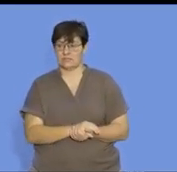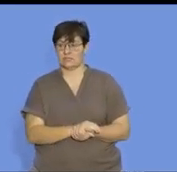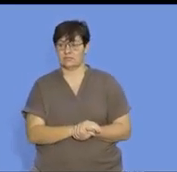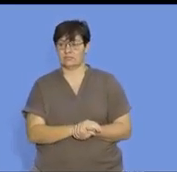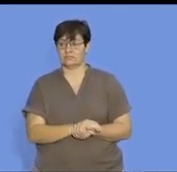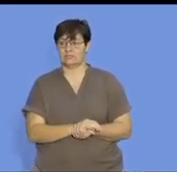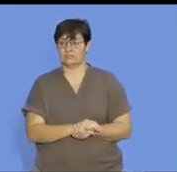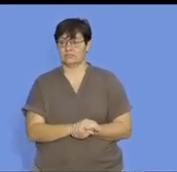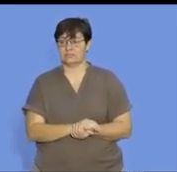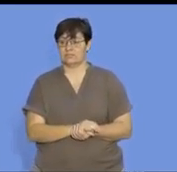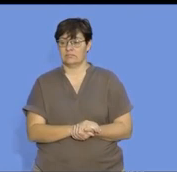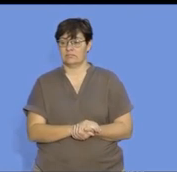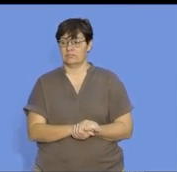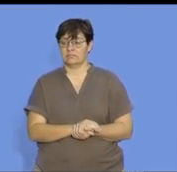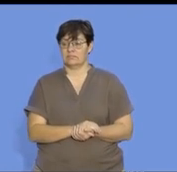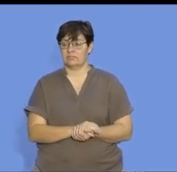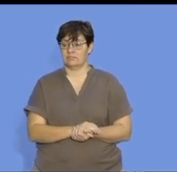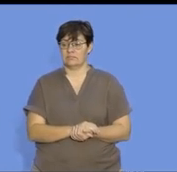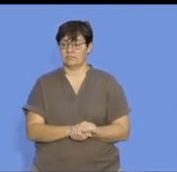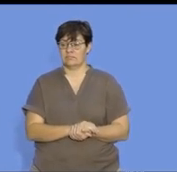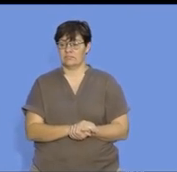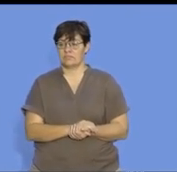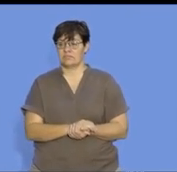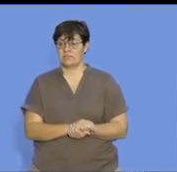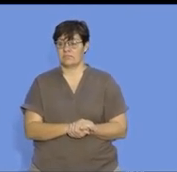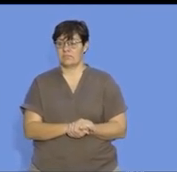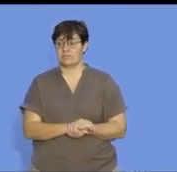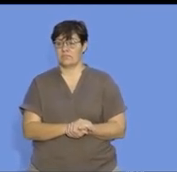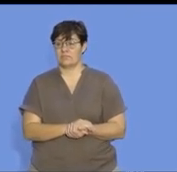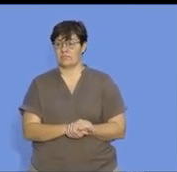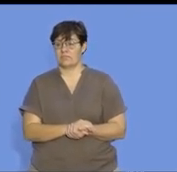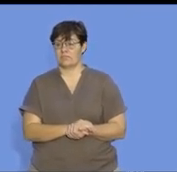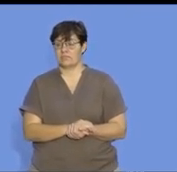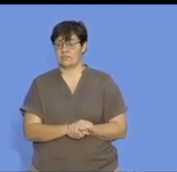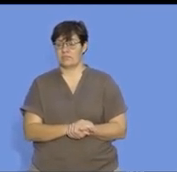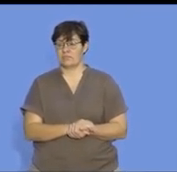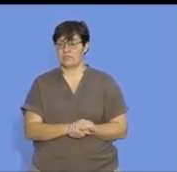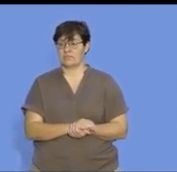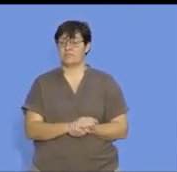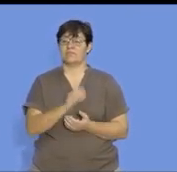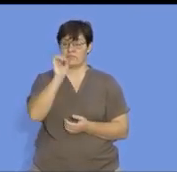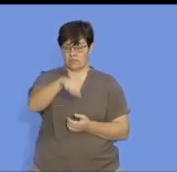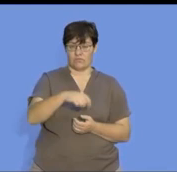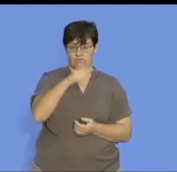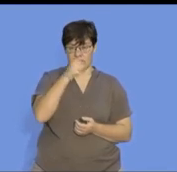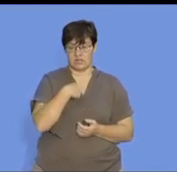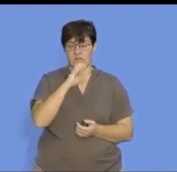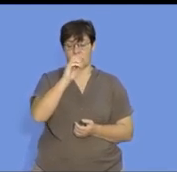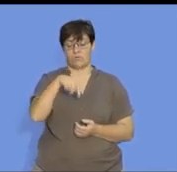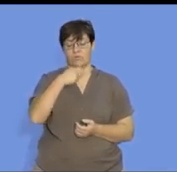sleep. 0.5 times 0.5. There we go.